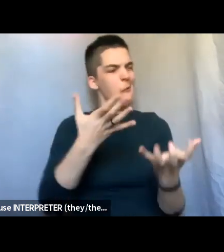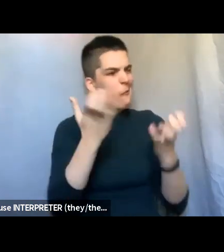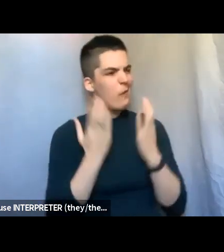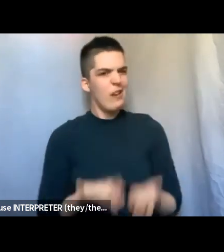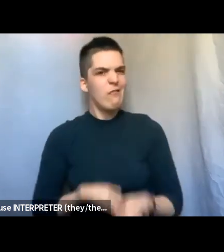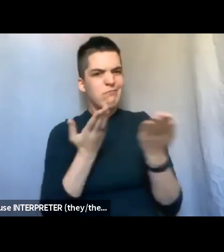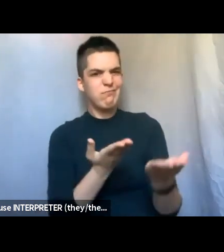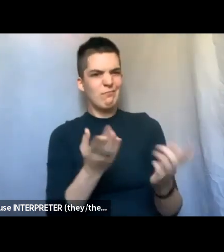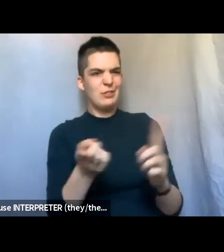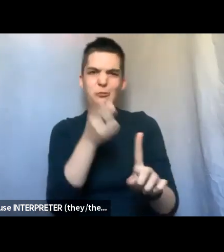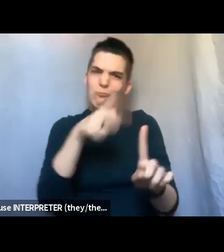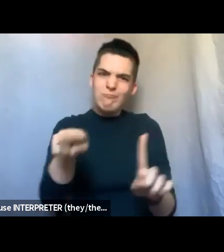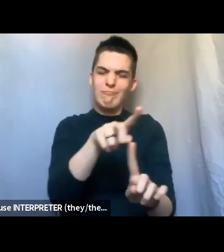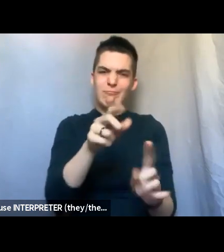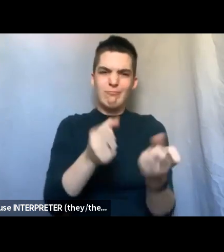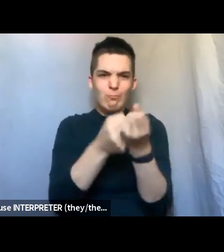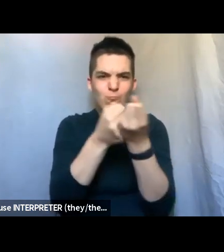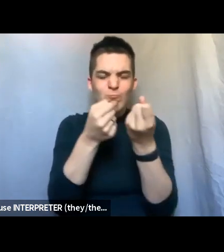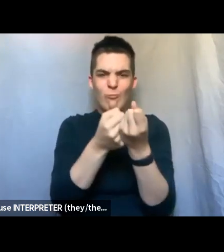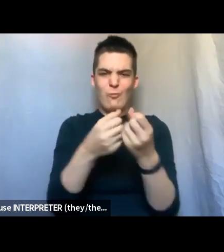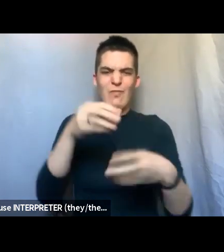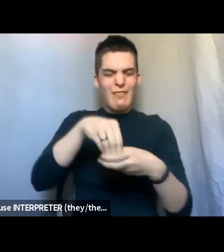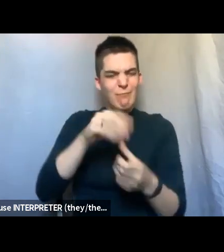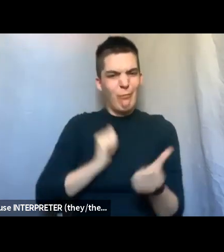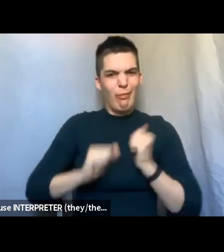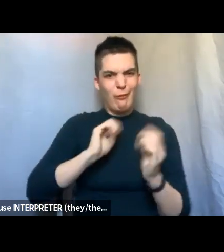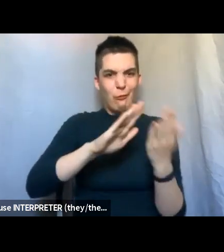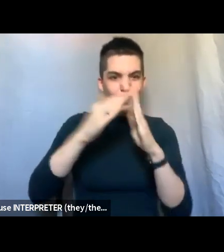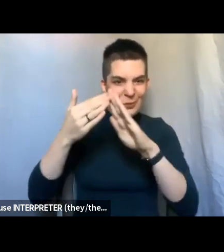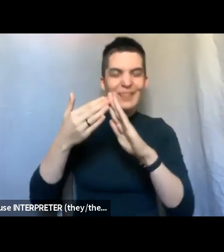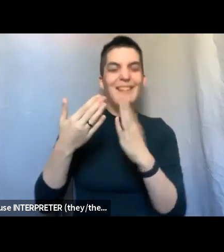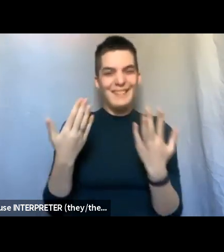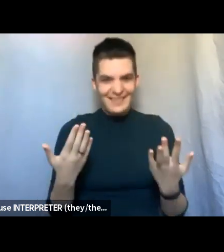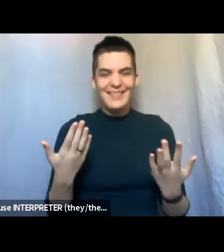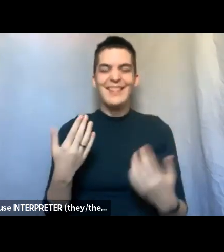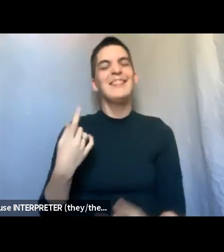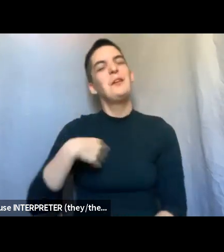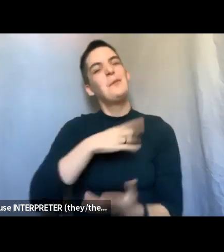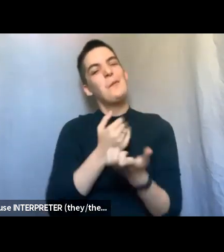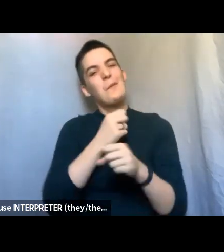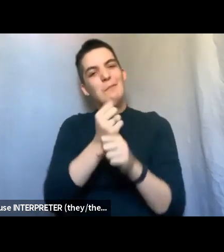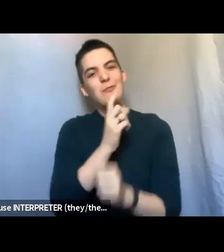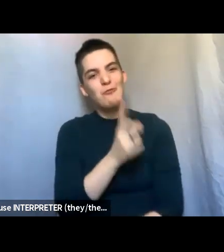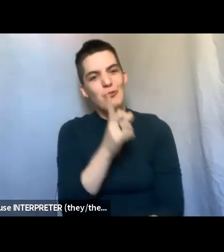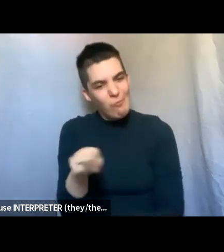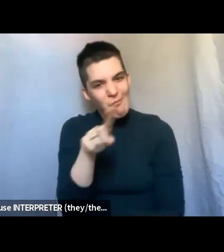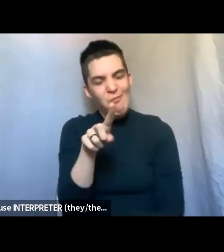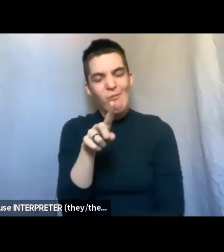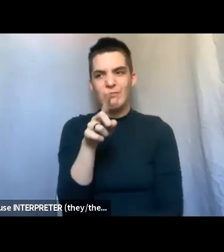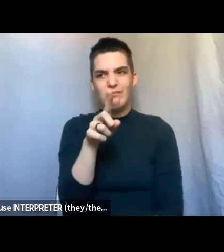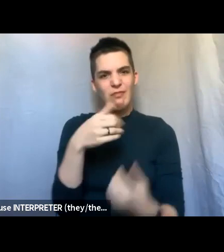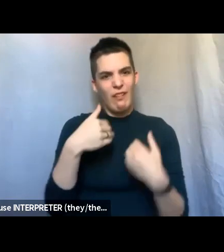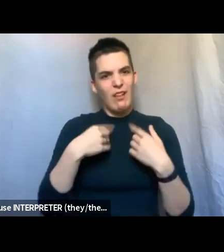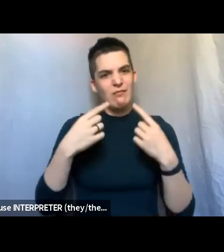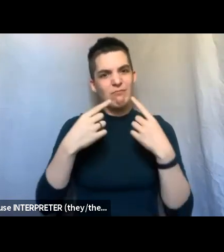and choreographers in our theatrical community. And we wanted to make sure that it was accessible.